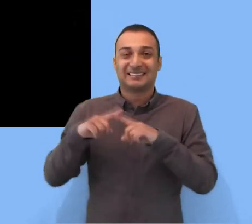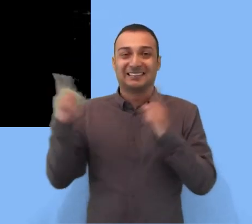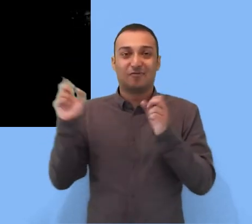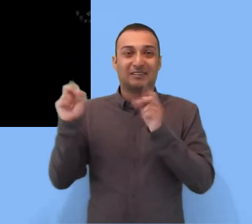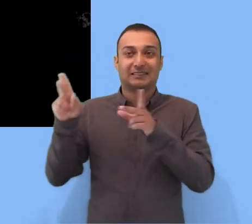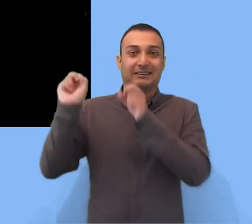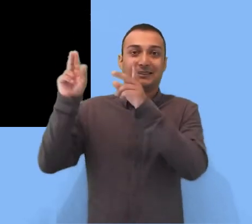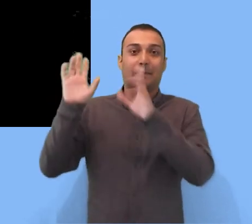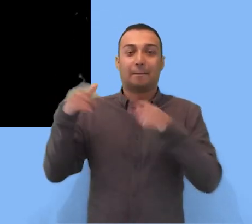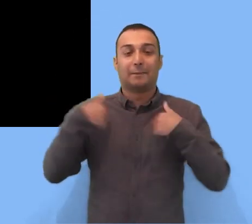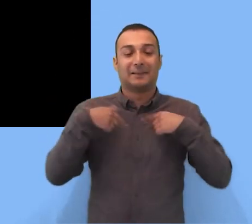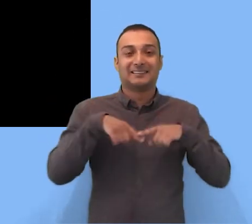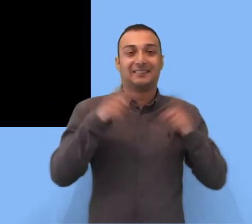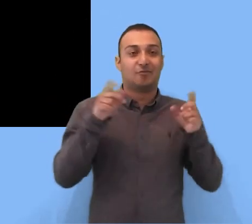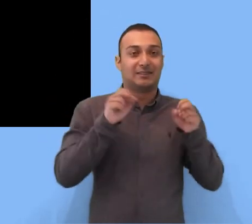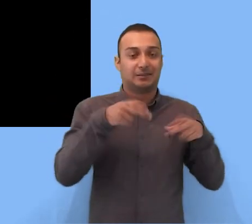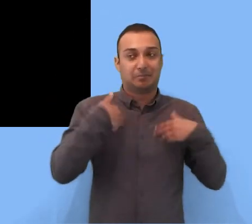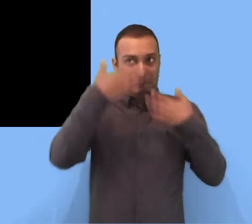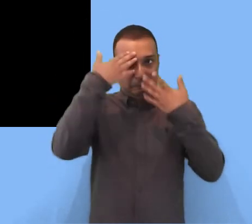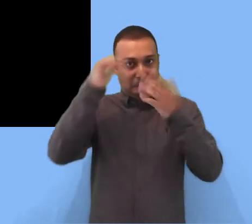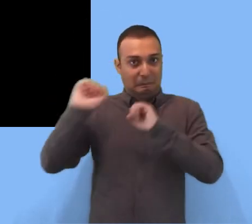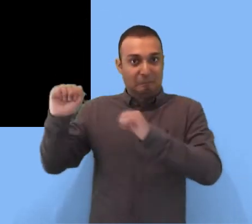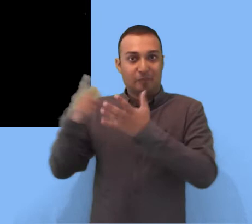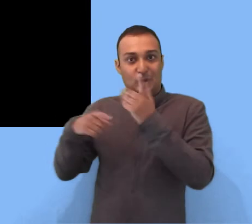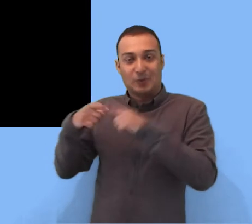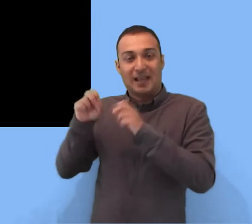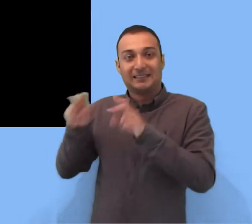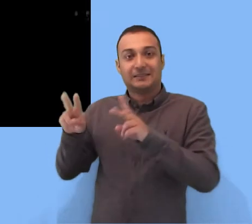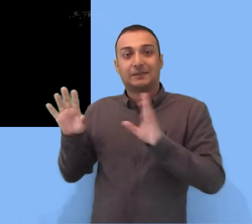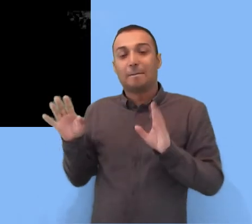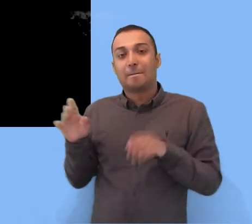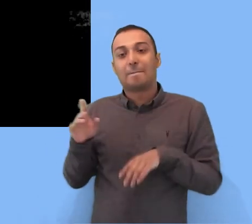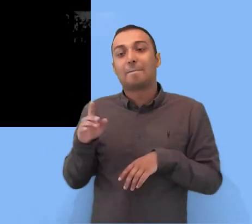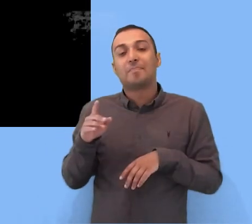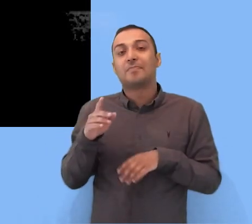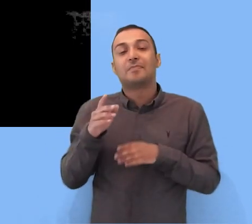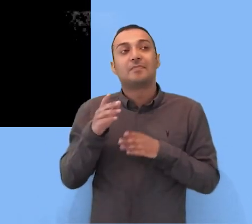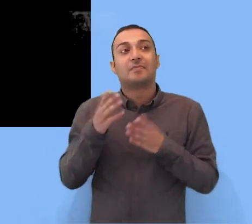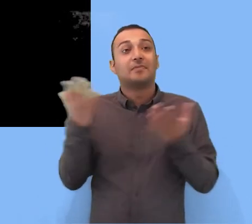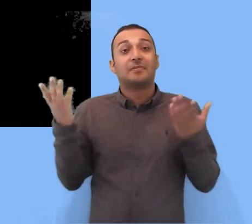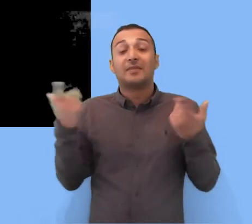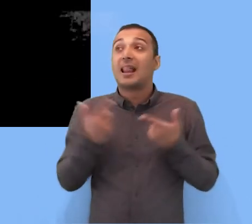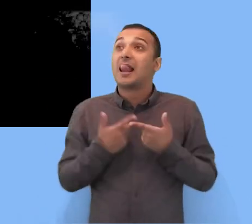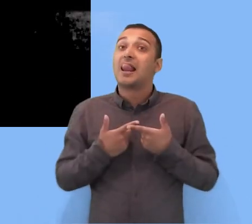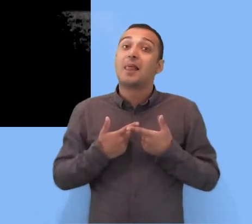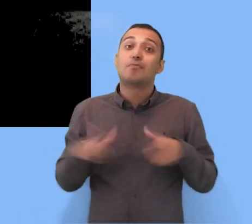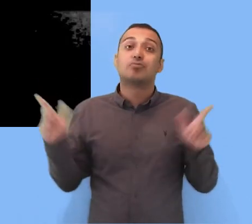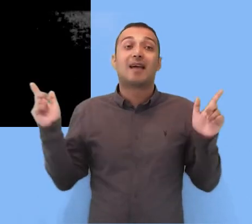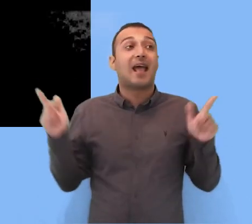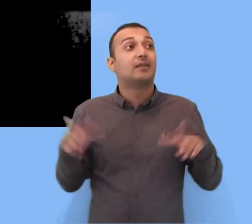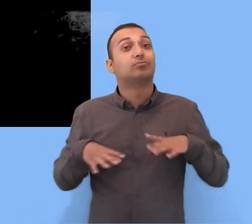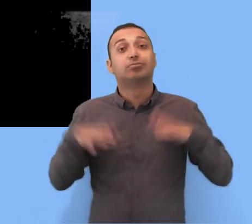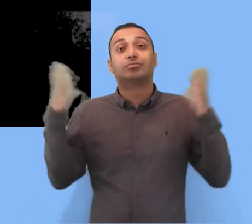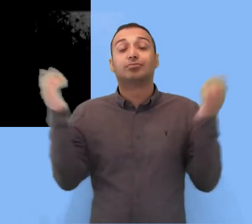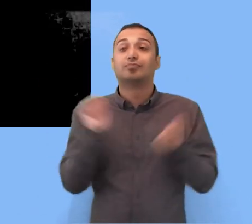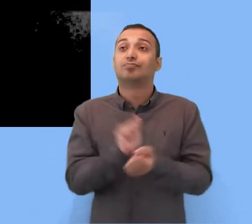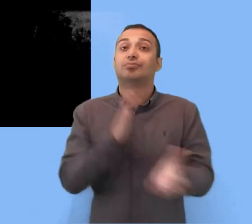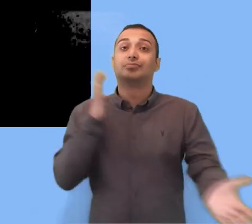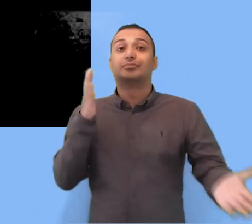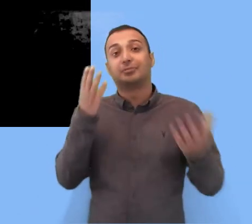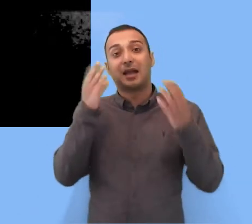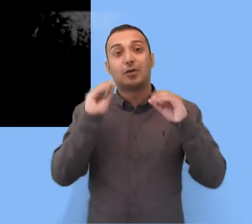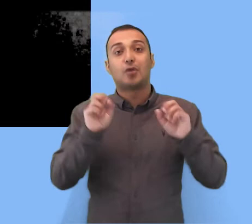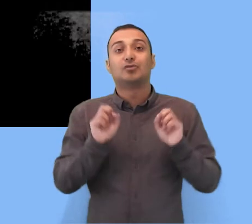I don't think we can liberate the education system outside of liberating the rest of it. And